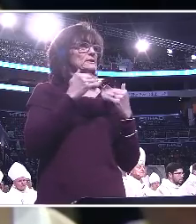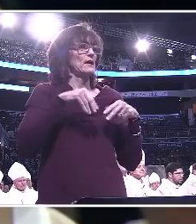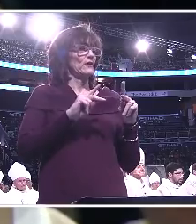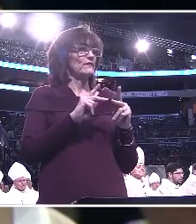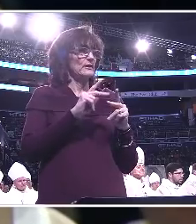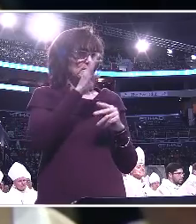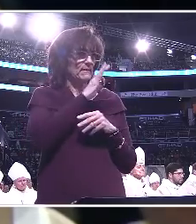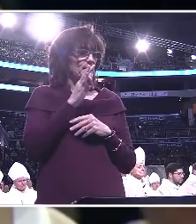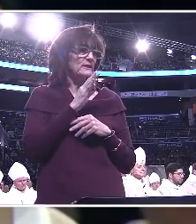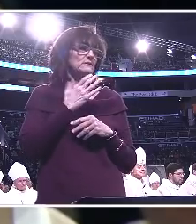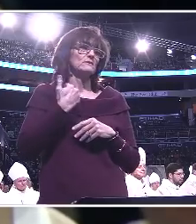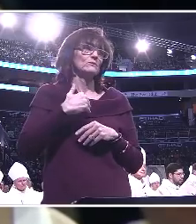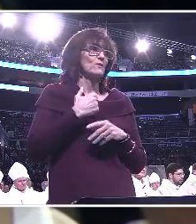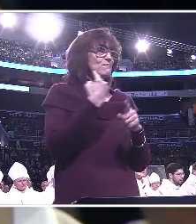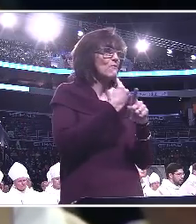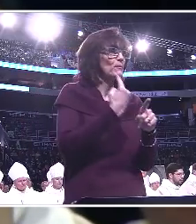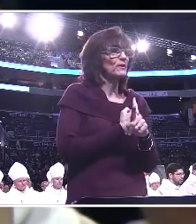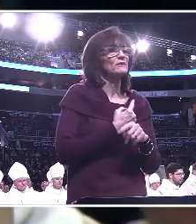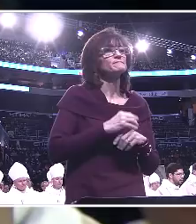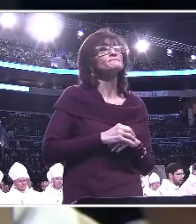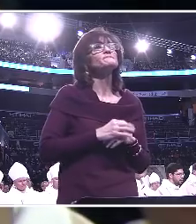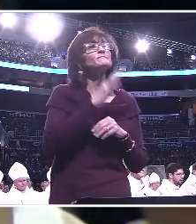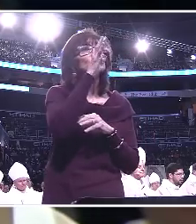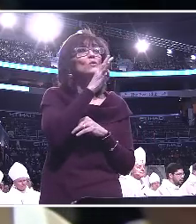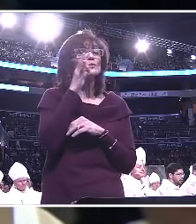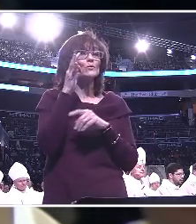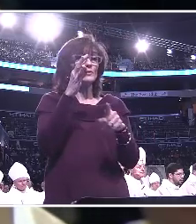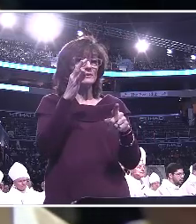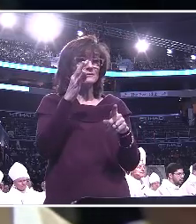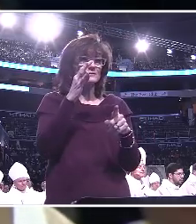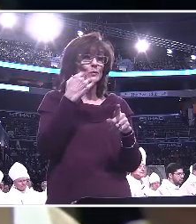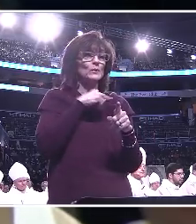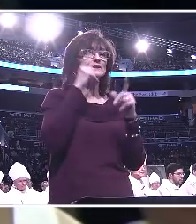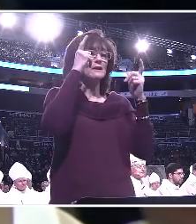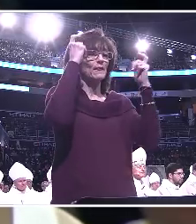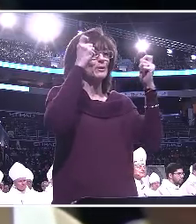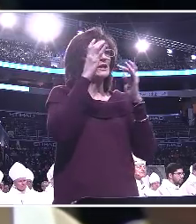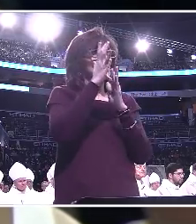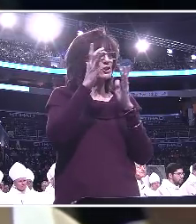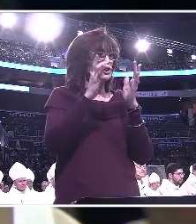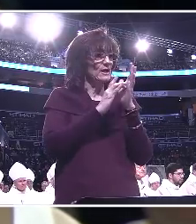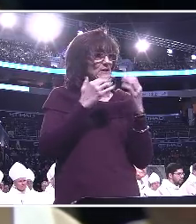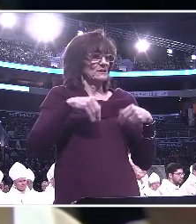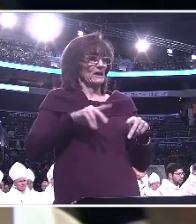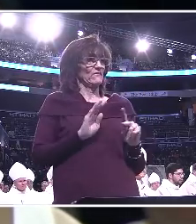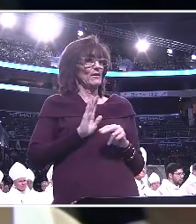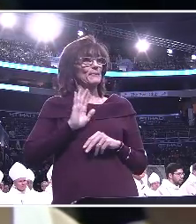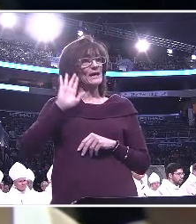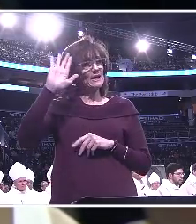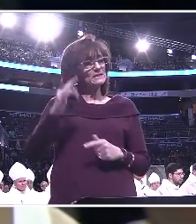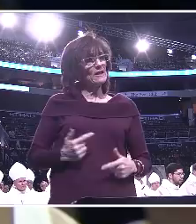the Eucharist, we remember, we celebrate how Jesus gave his life for us so that freed from sin and death,